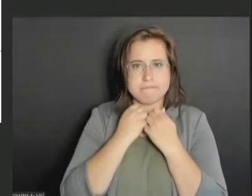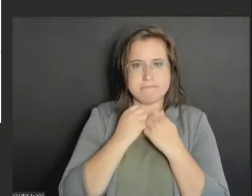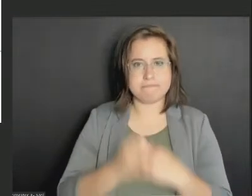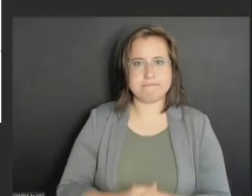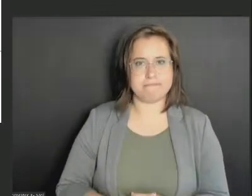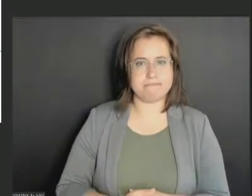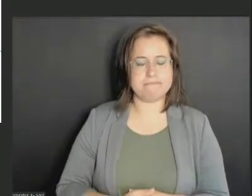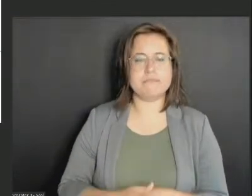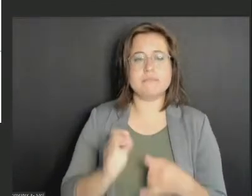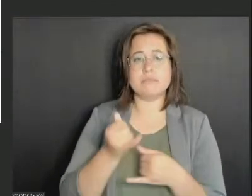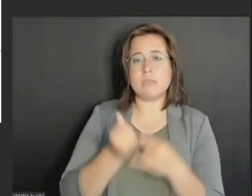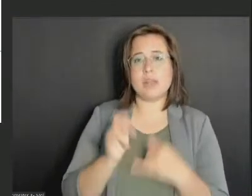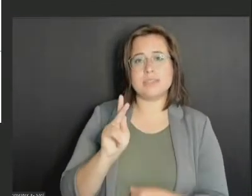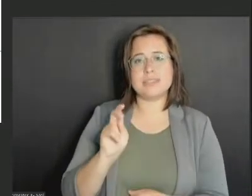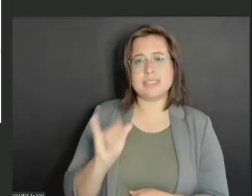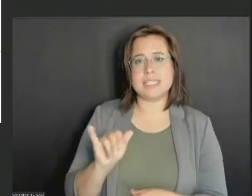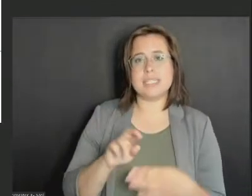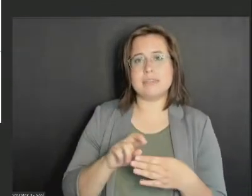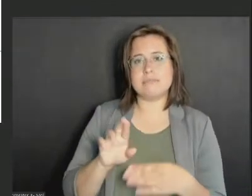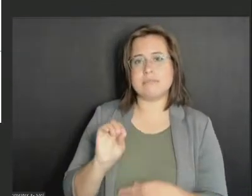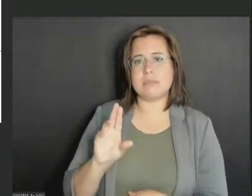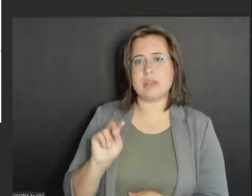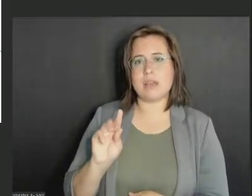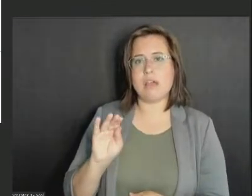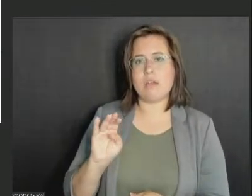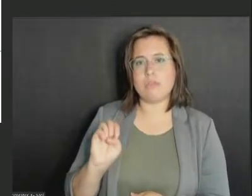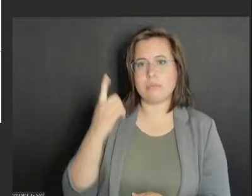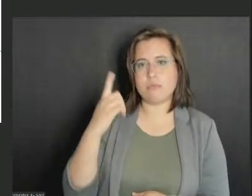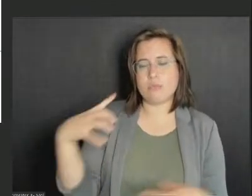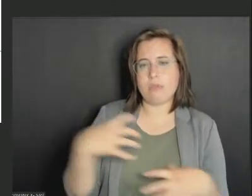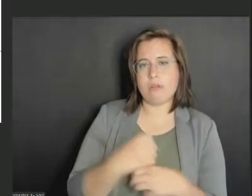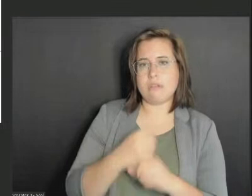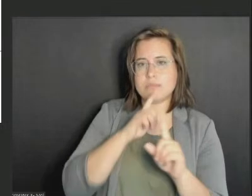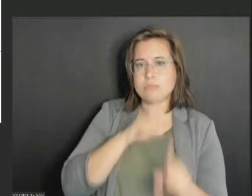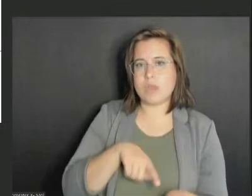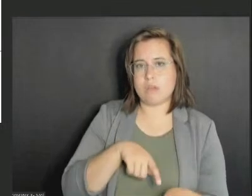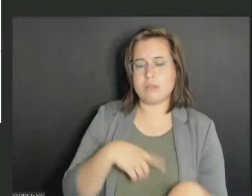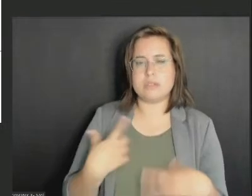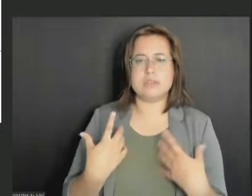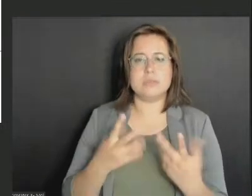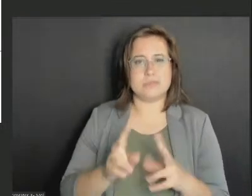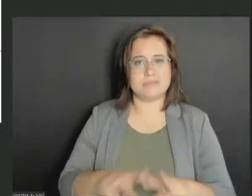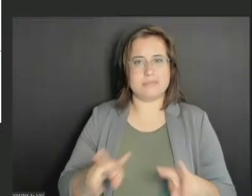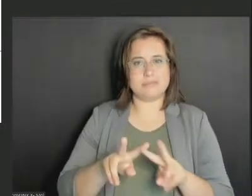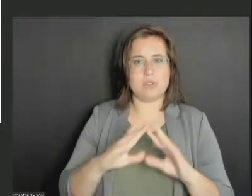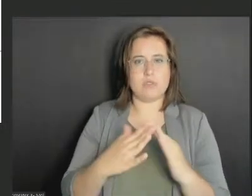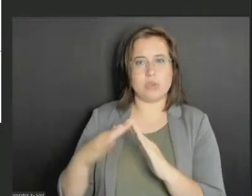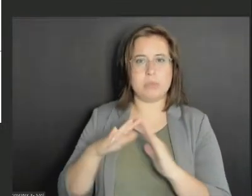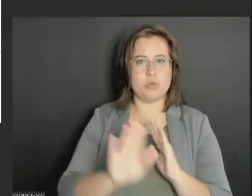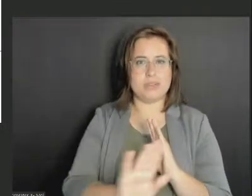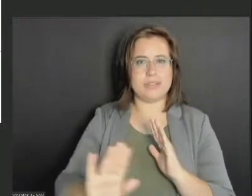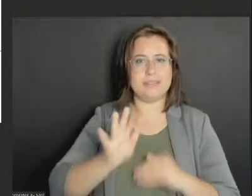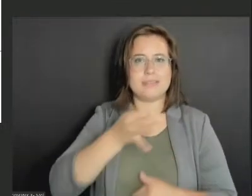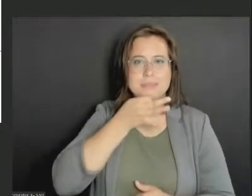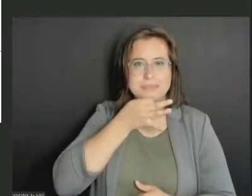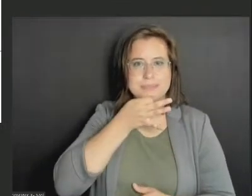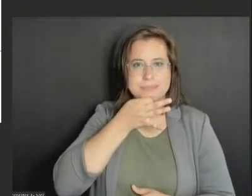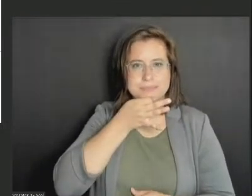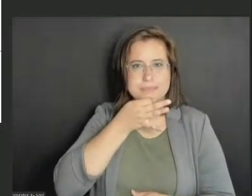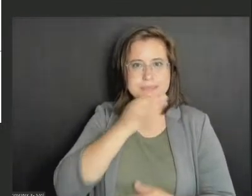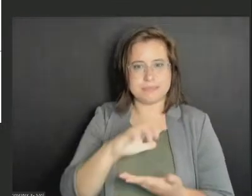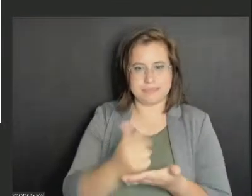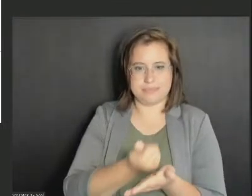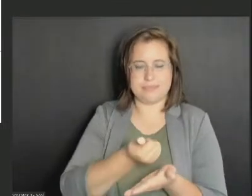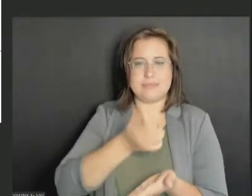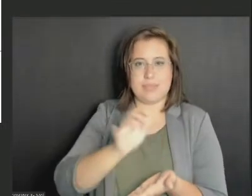key outcome of a comprehensive response that we will discuss is the valuing of community expertise and the utilization of that expertise to